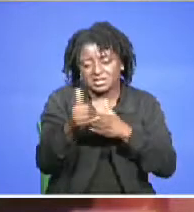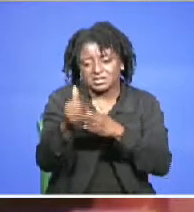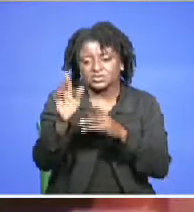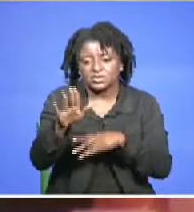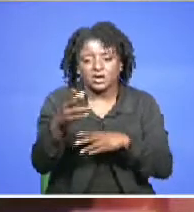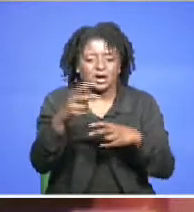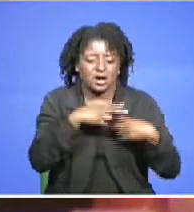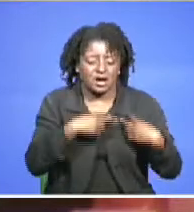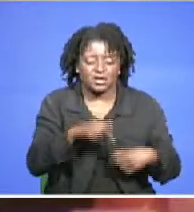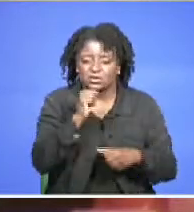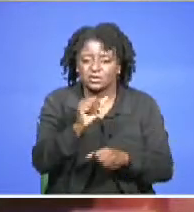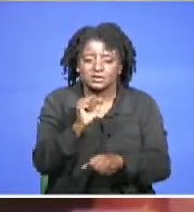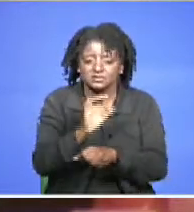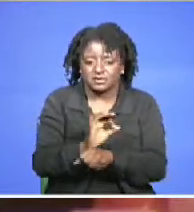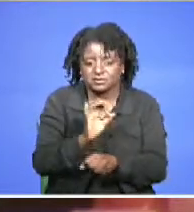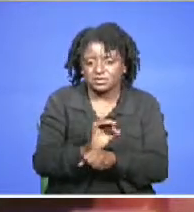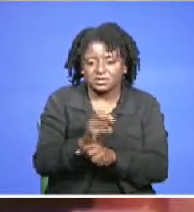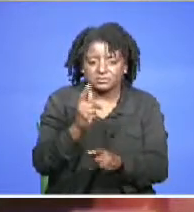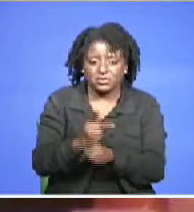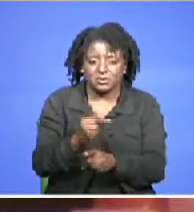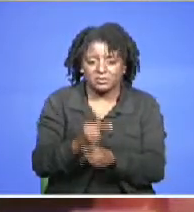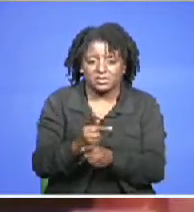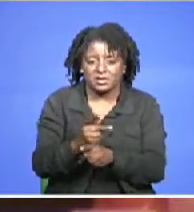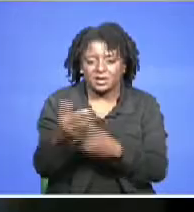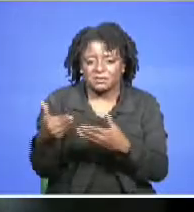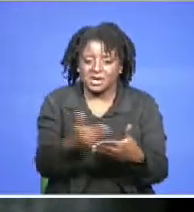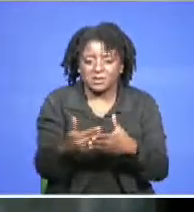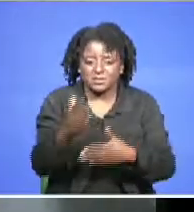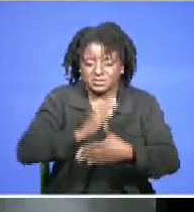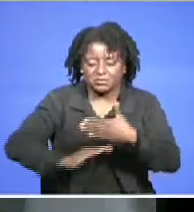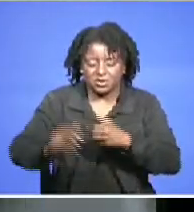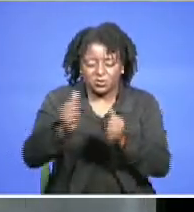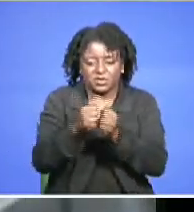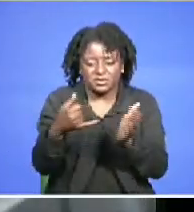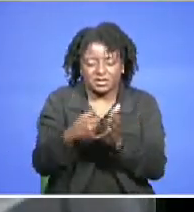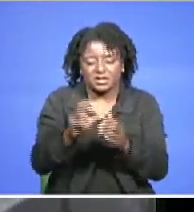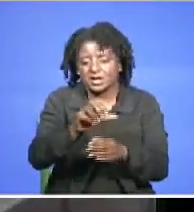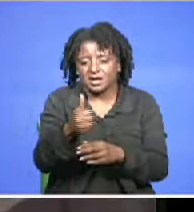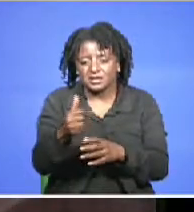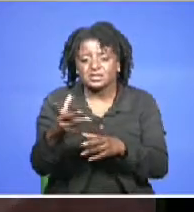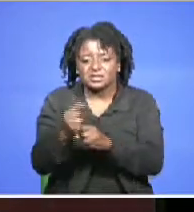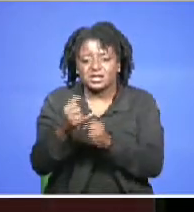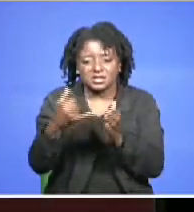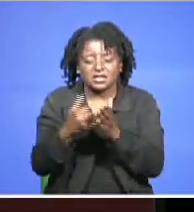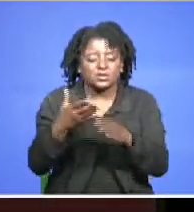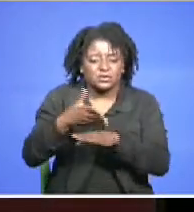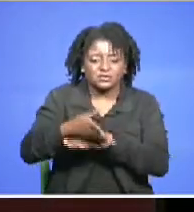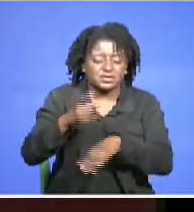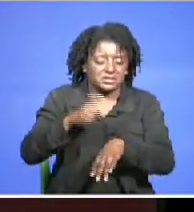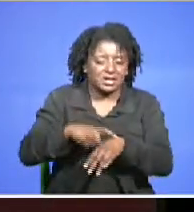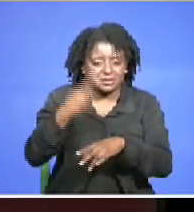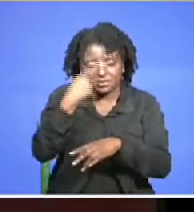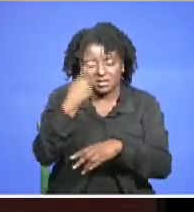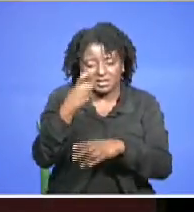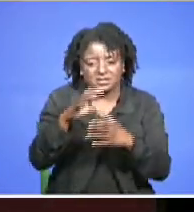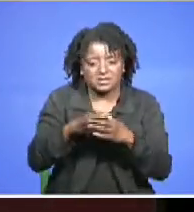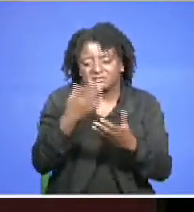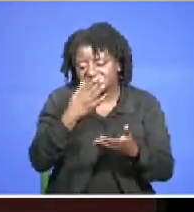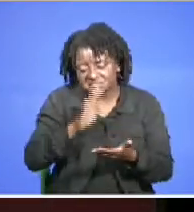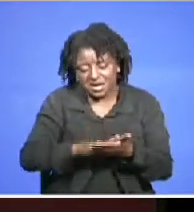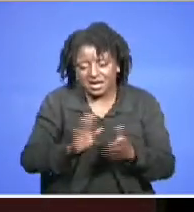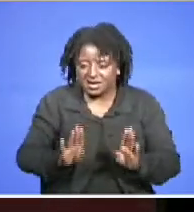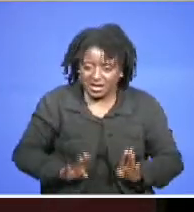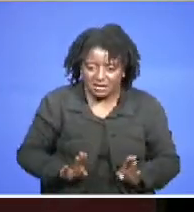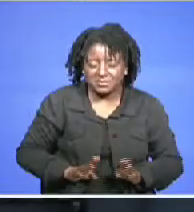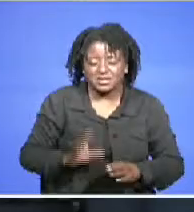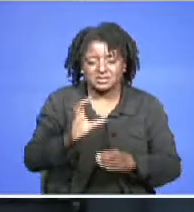properly. Babies are born with it and others acquire it over time due to infections, cancers, injuries, or bad habits. Heart